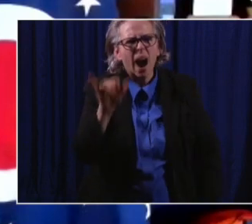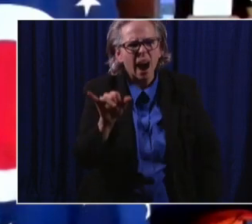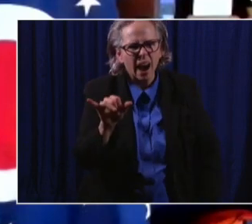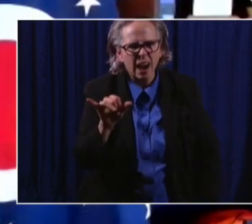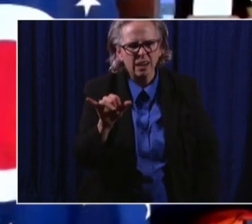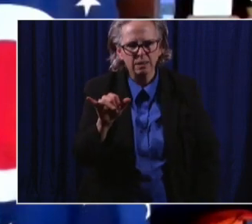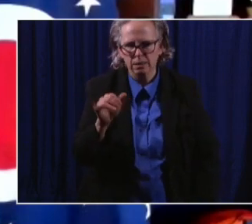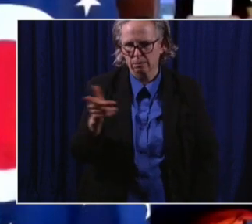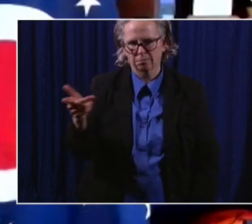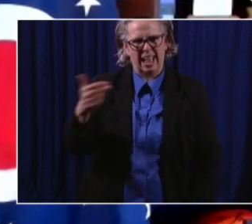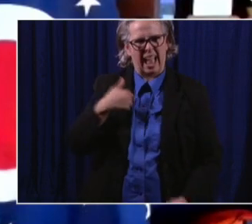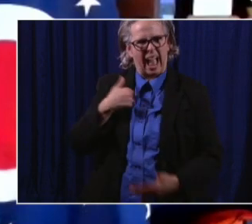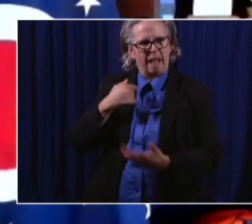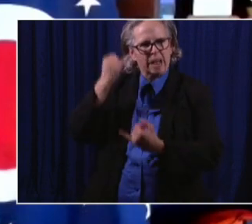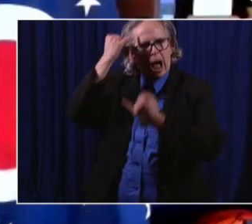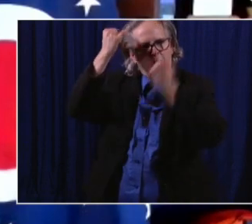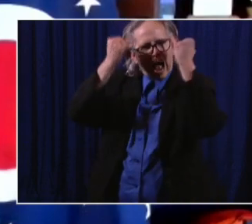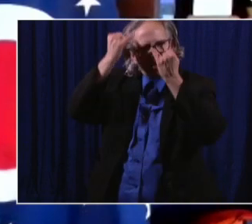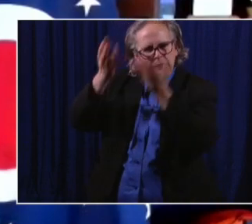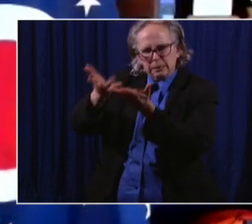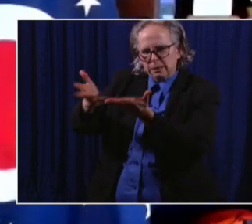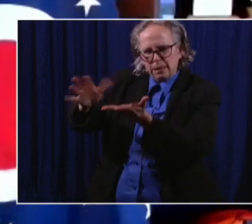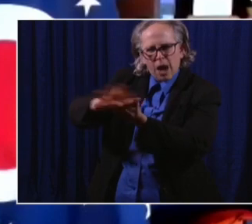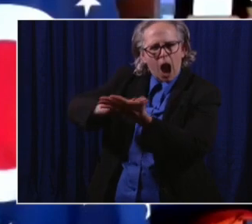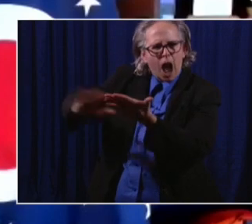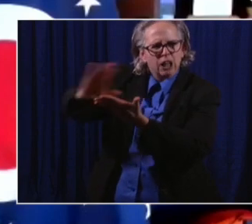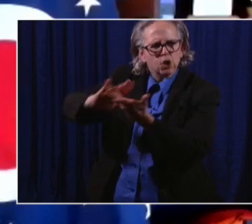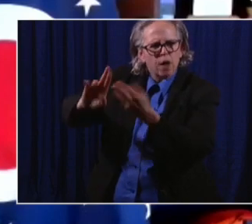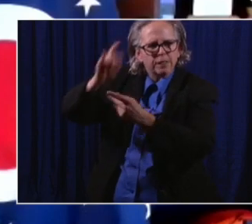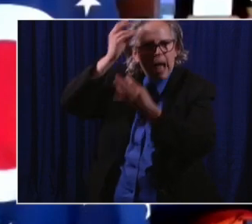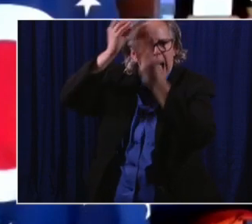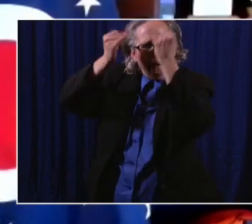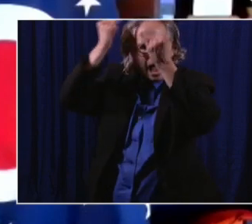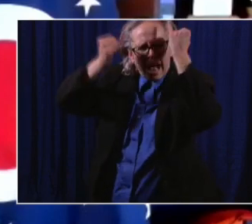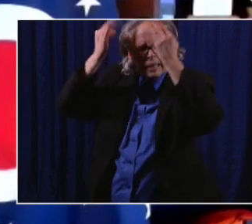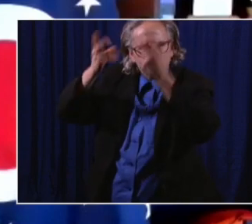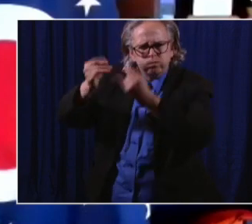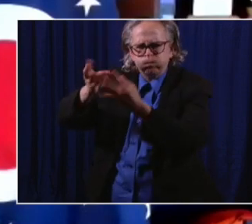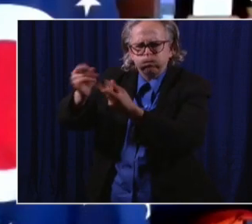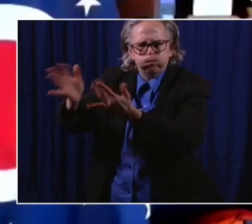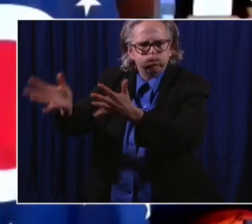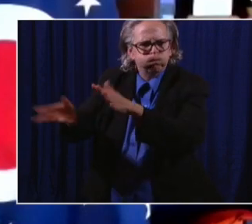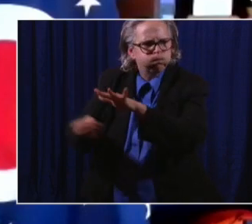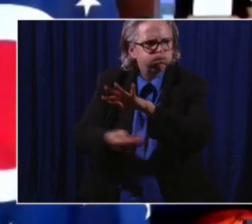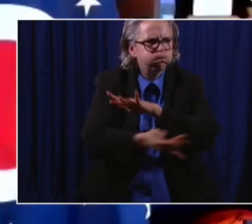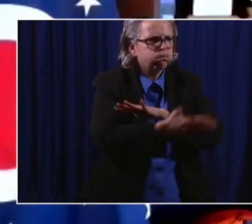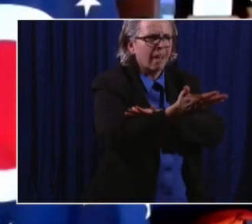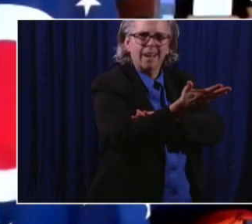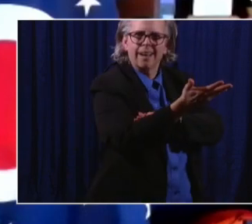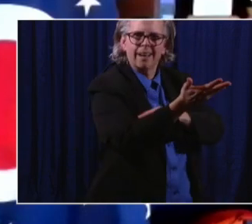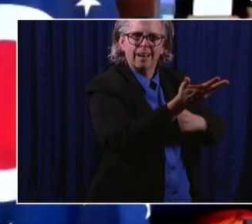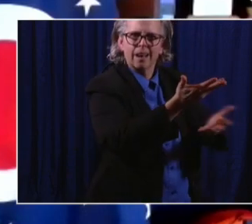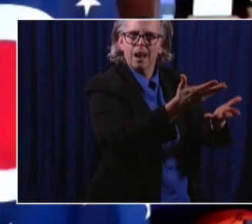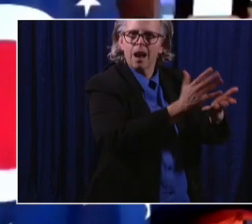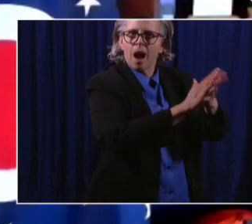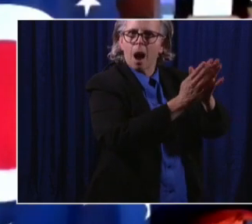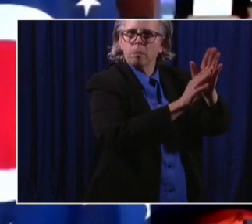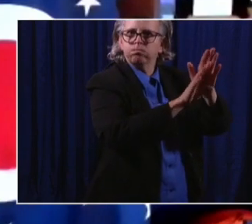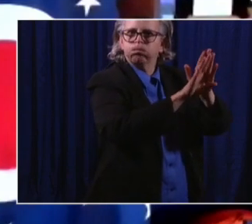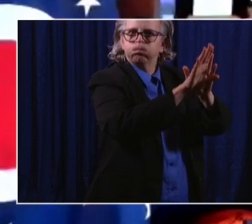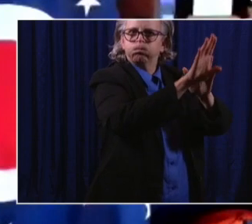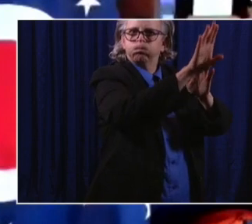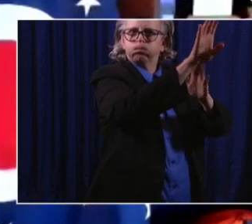our colleges and universities that we're going to get off the shelf, turn it in development, and move it into becoming one of these great